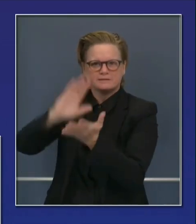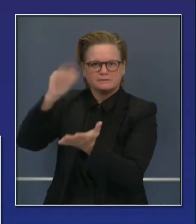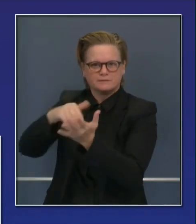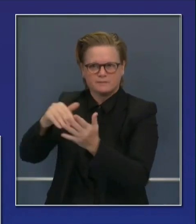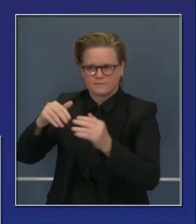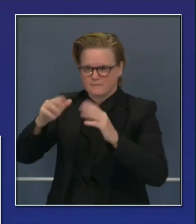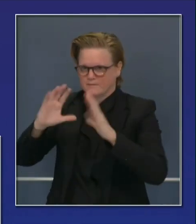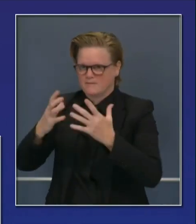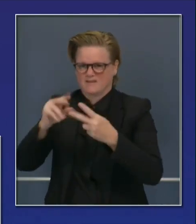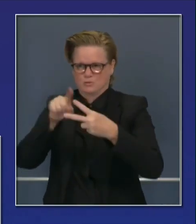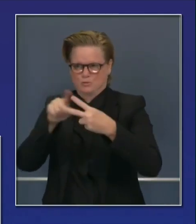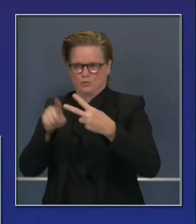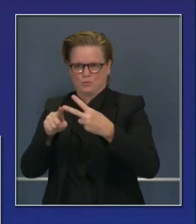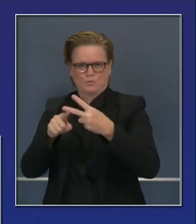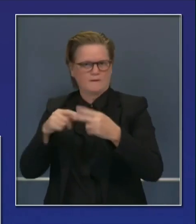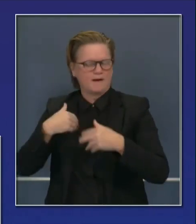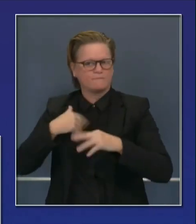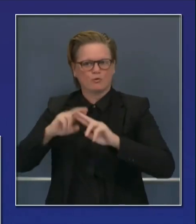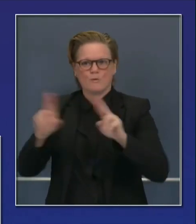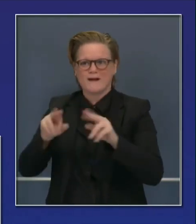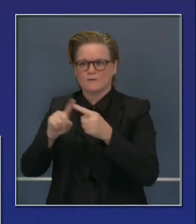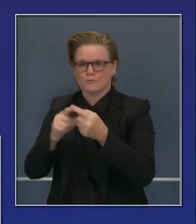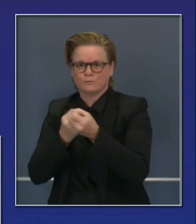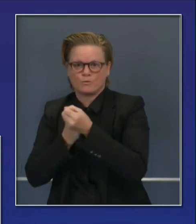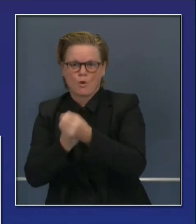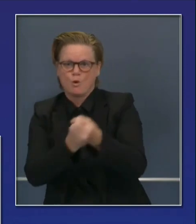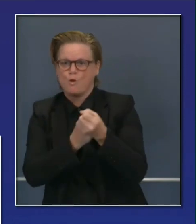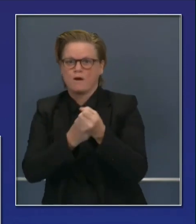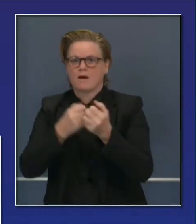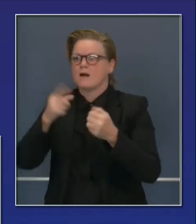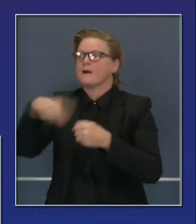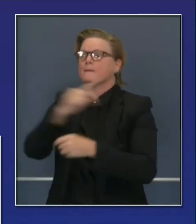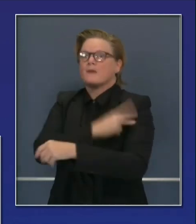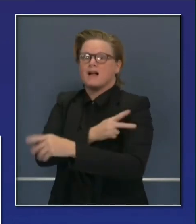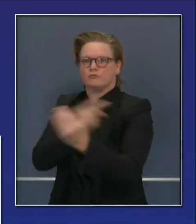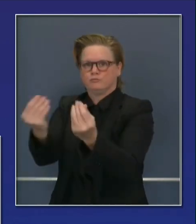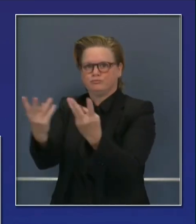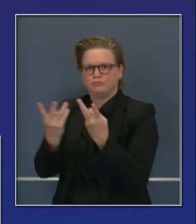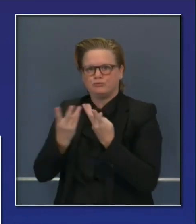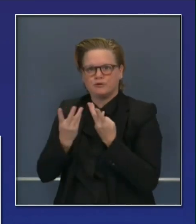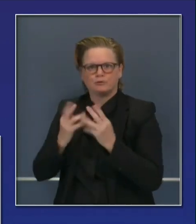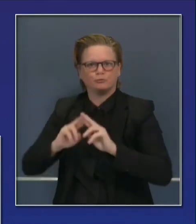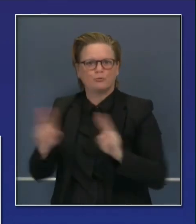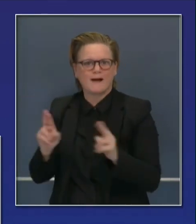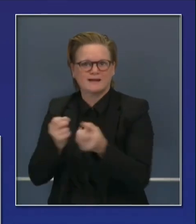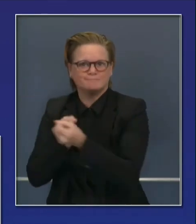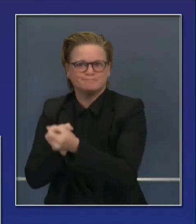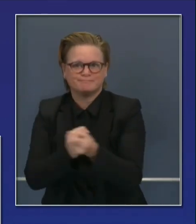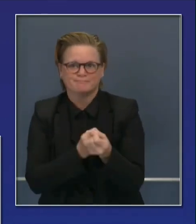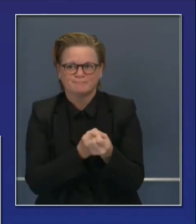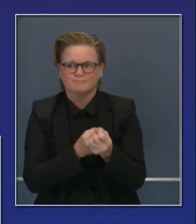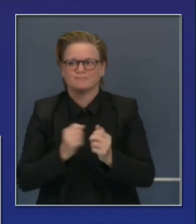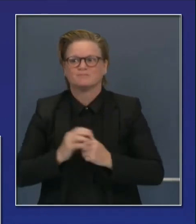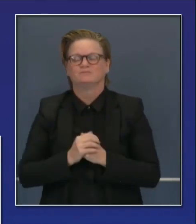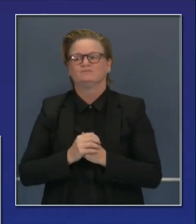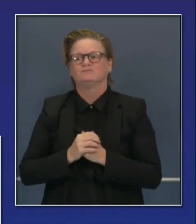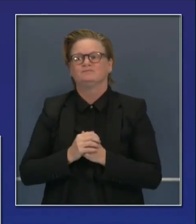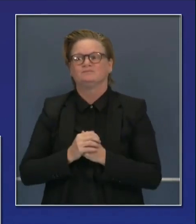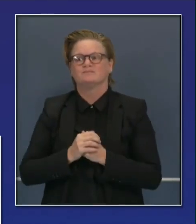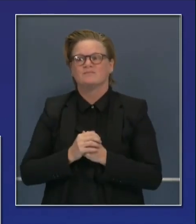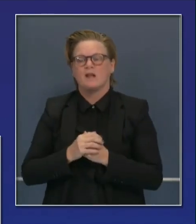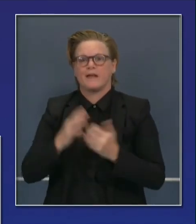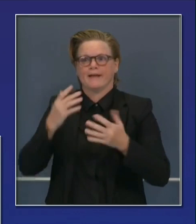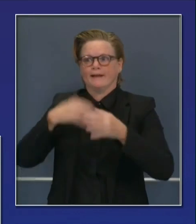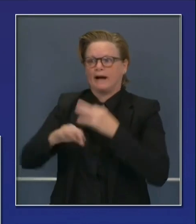of facilities that are ready to receive patients and are ready to move from warm status into active